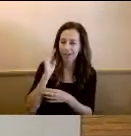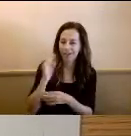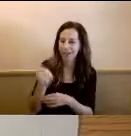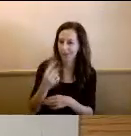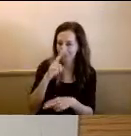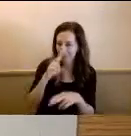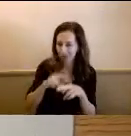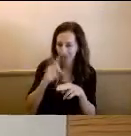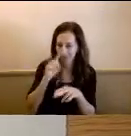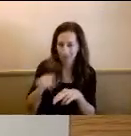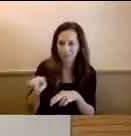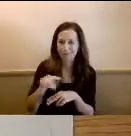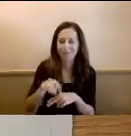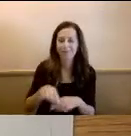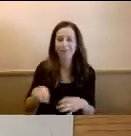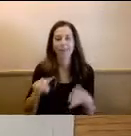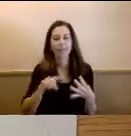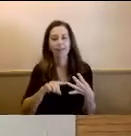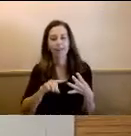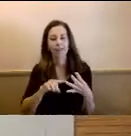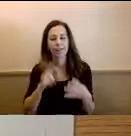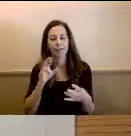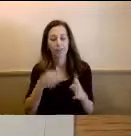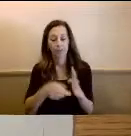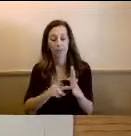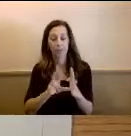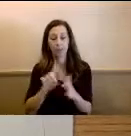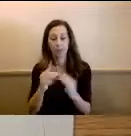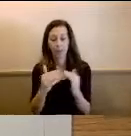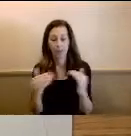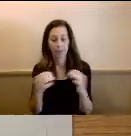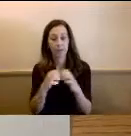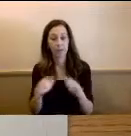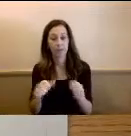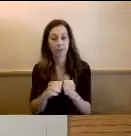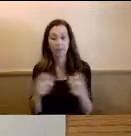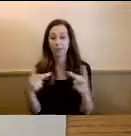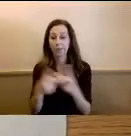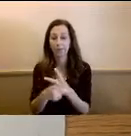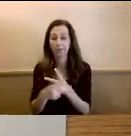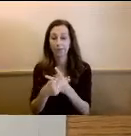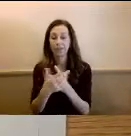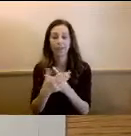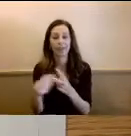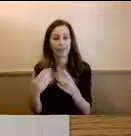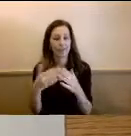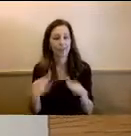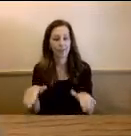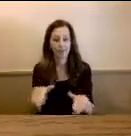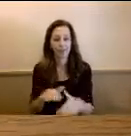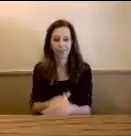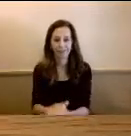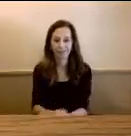planned something really great for you. And then we'll review one-step equations with multiplication and